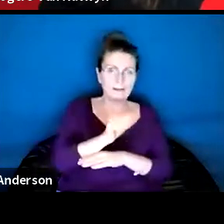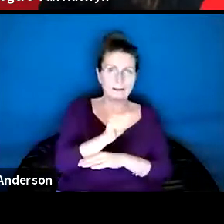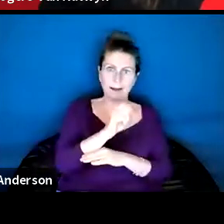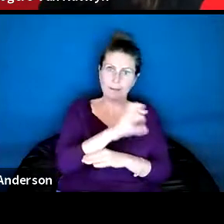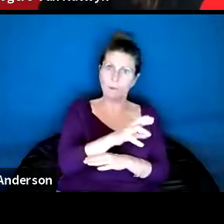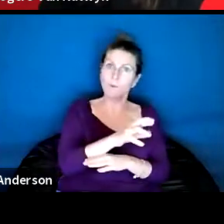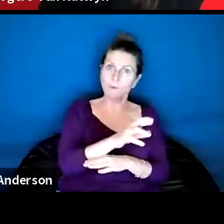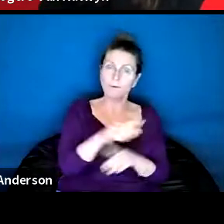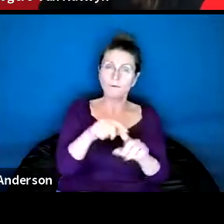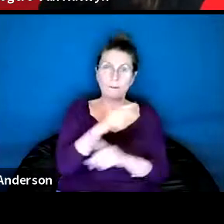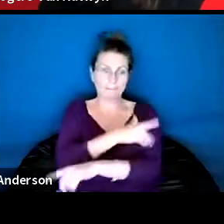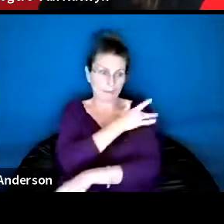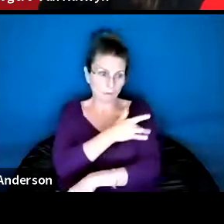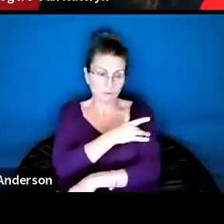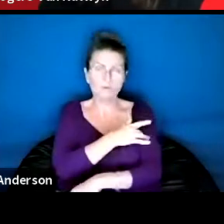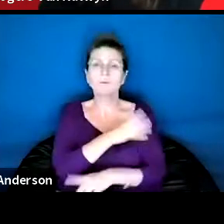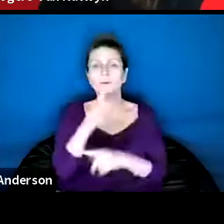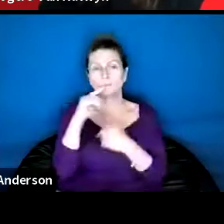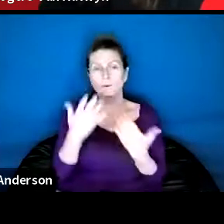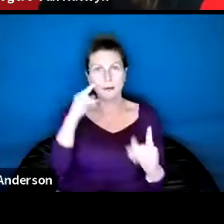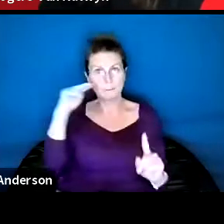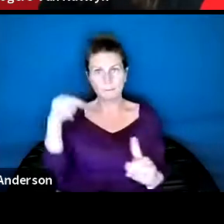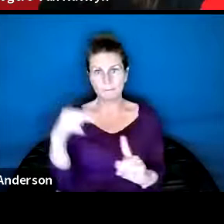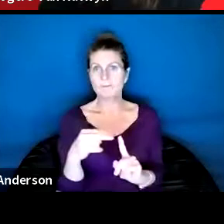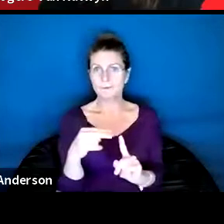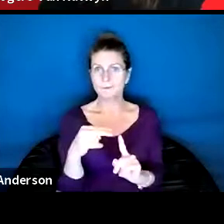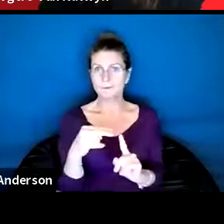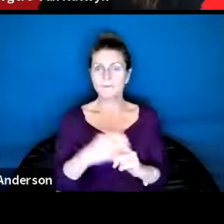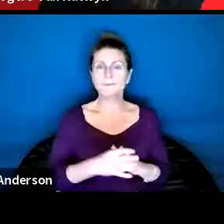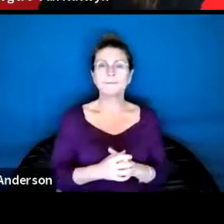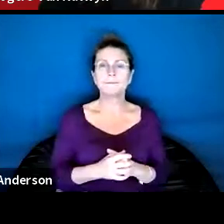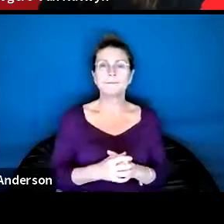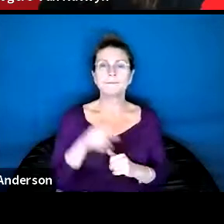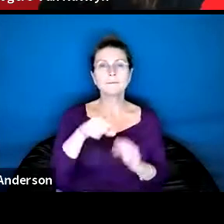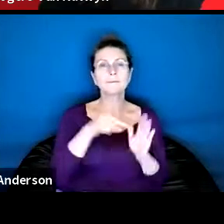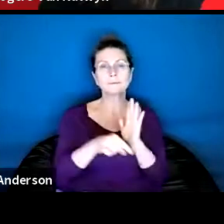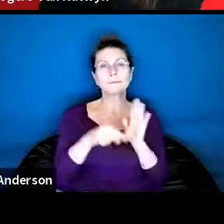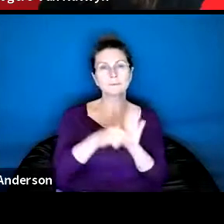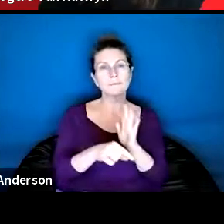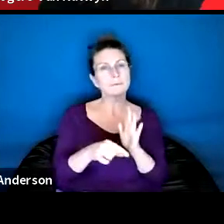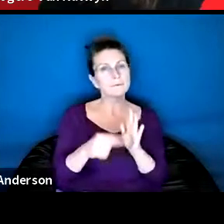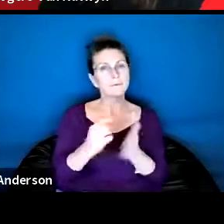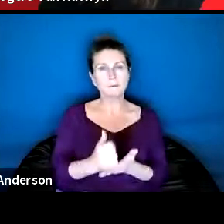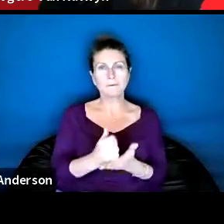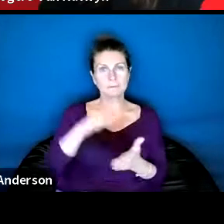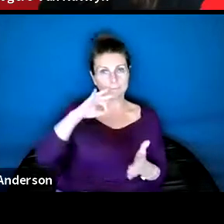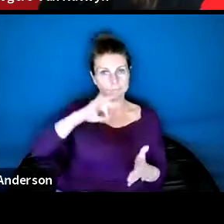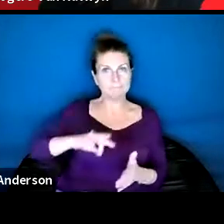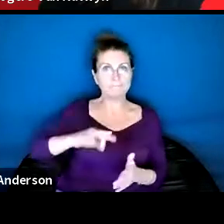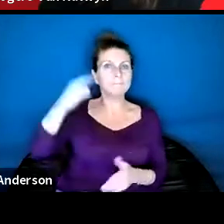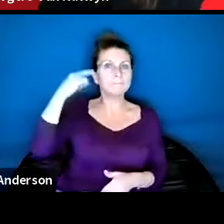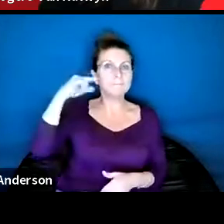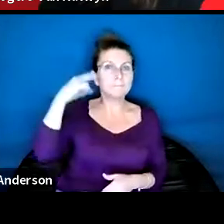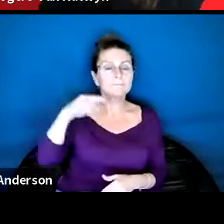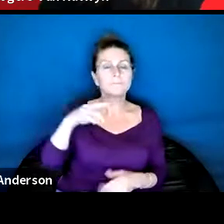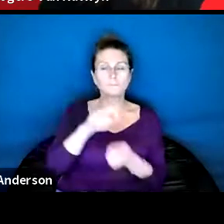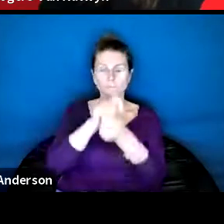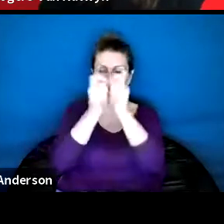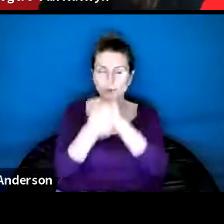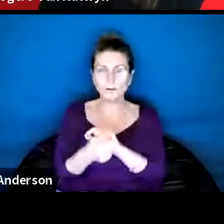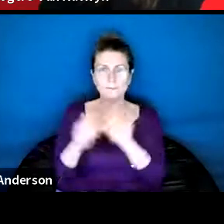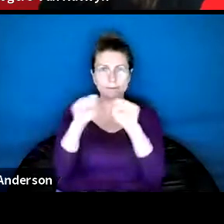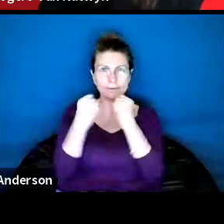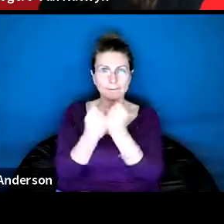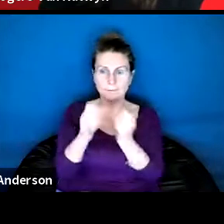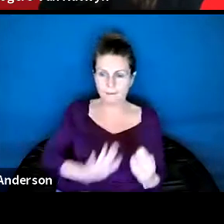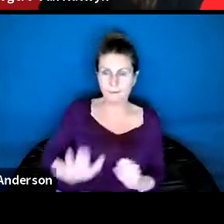from patient and provider perspectives. And this research is really helpful to shift societal norms from the